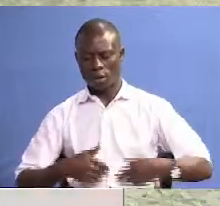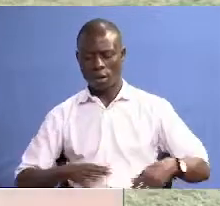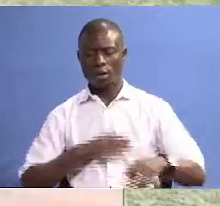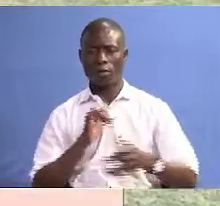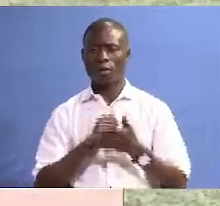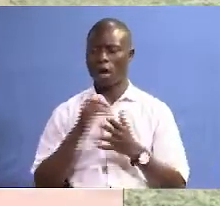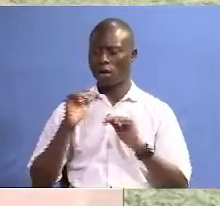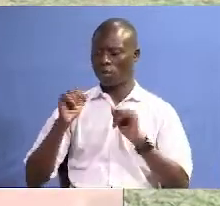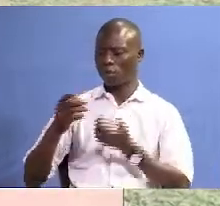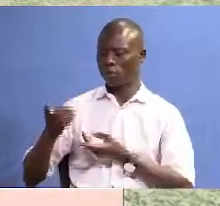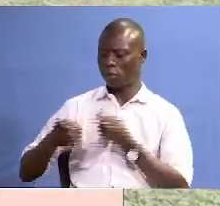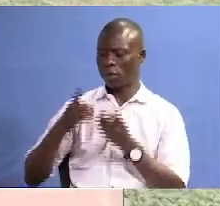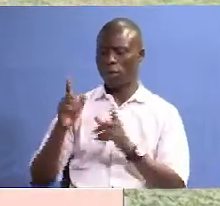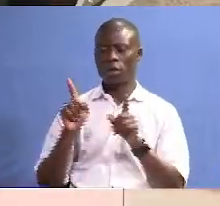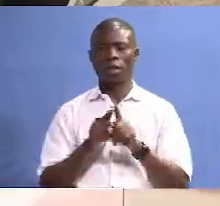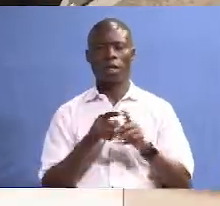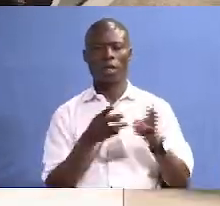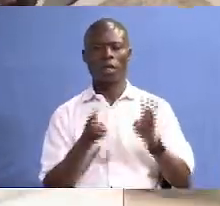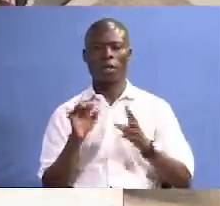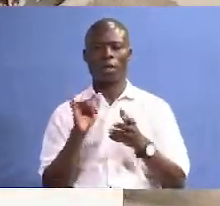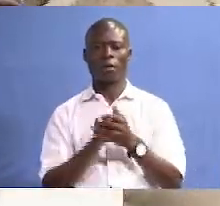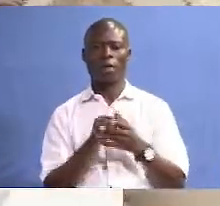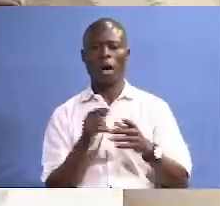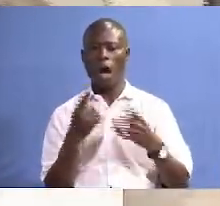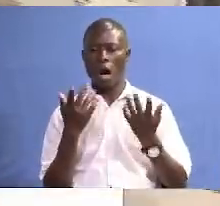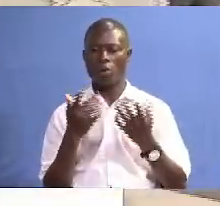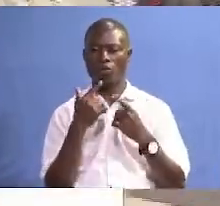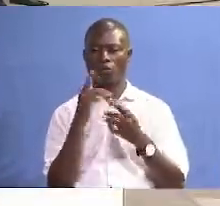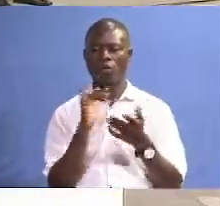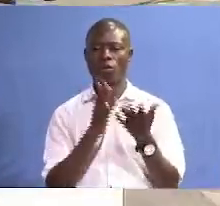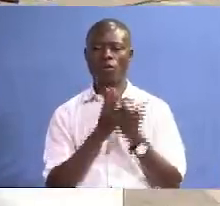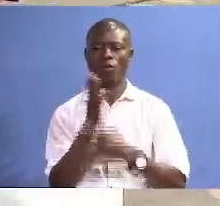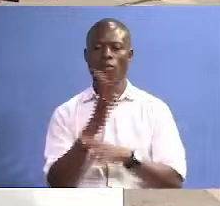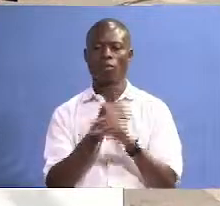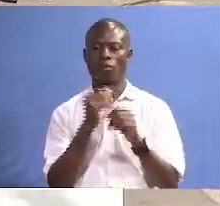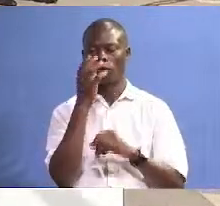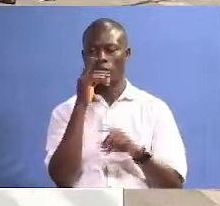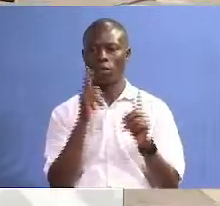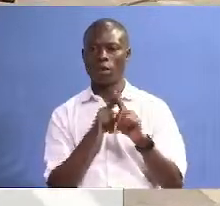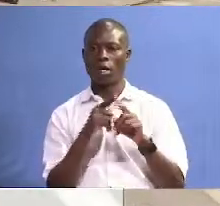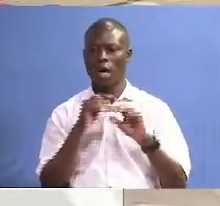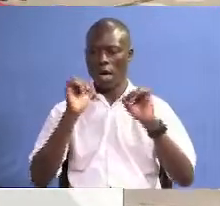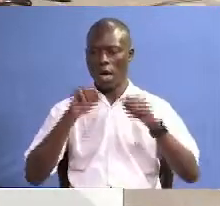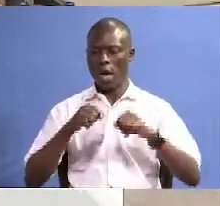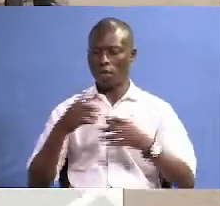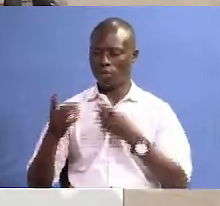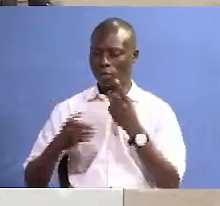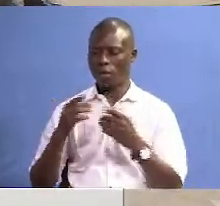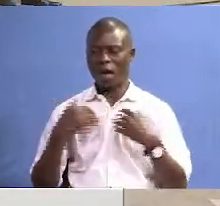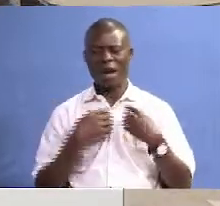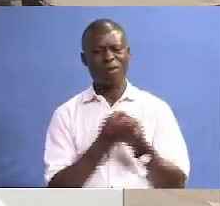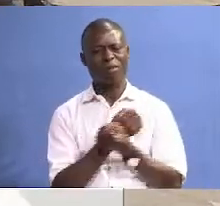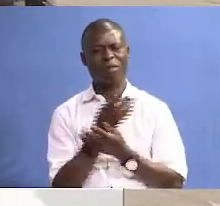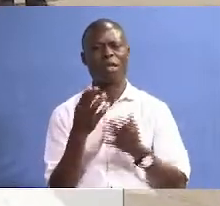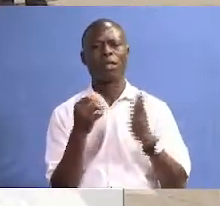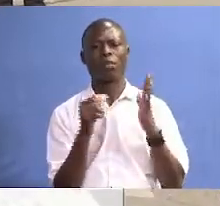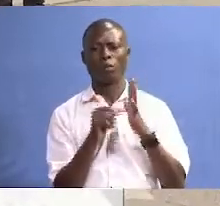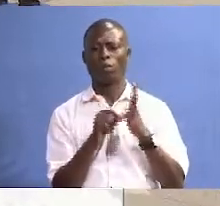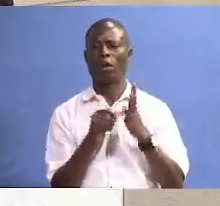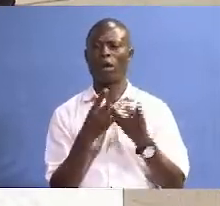the dialogue as earlier proposed by President Ruto, arguing that through dialogue many issues have been solved in Kenya